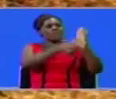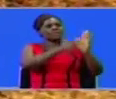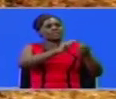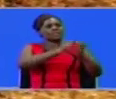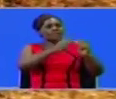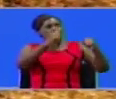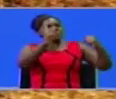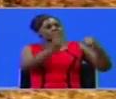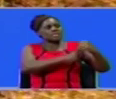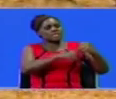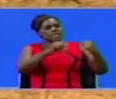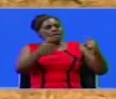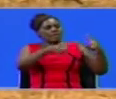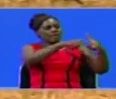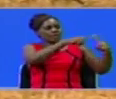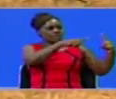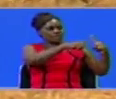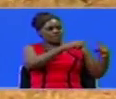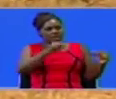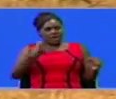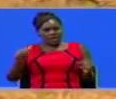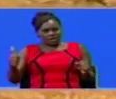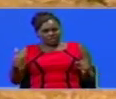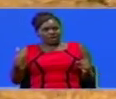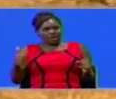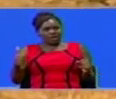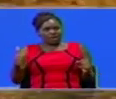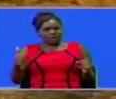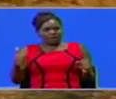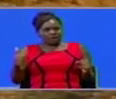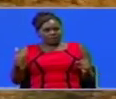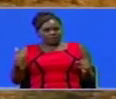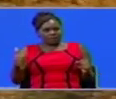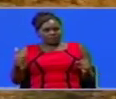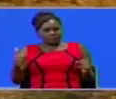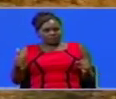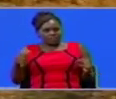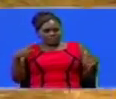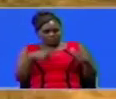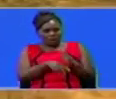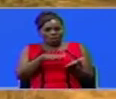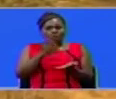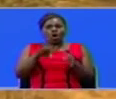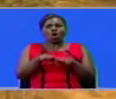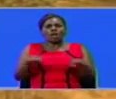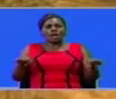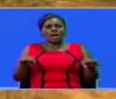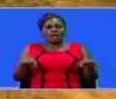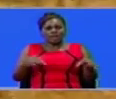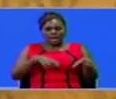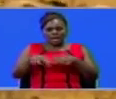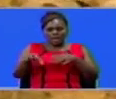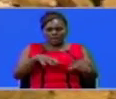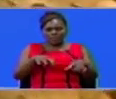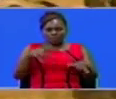into six other killings as herders got bolder, raided more farms, driving their